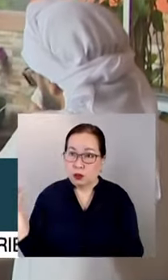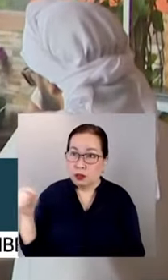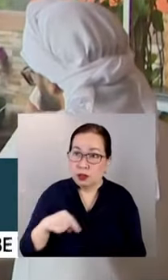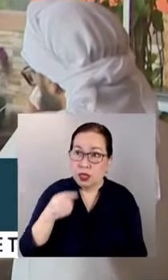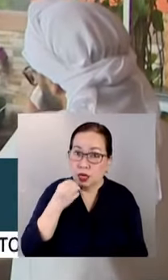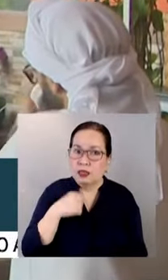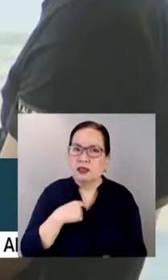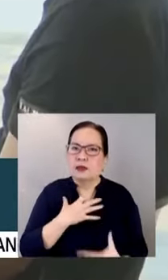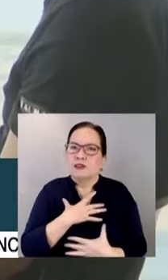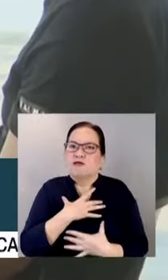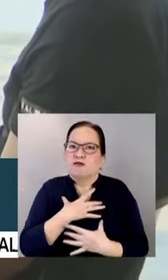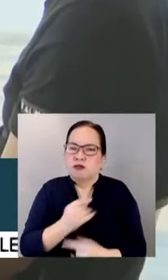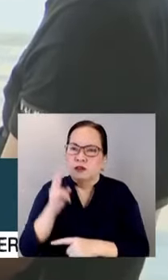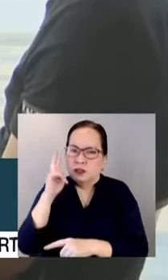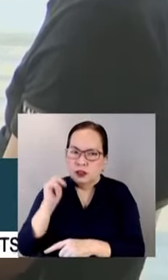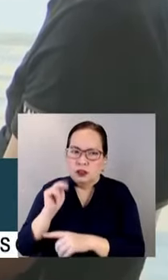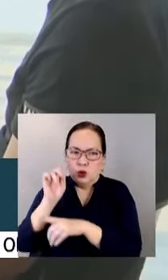Vietnam traditions.